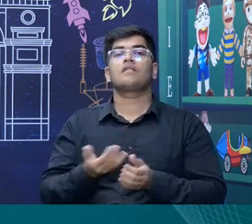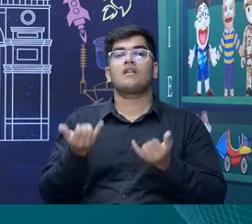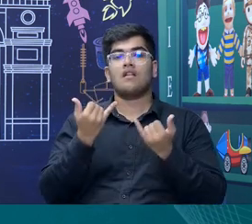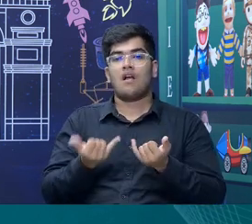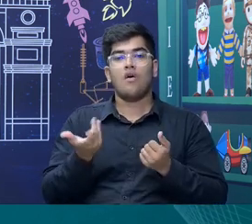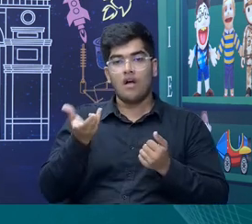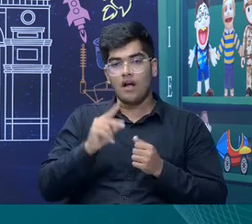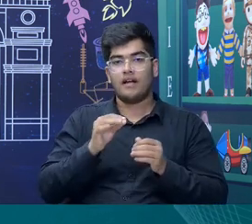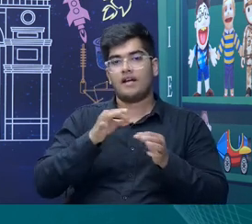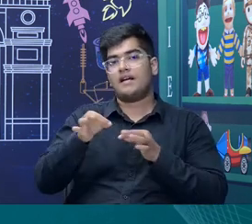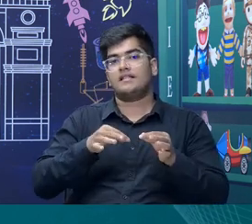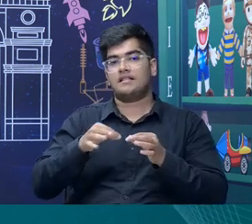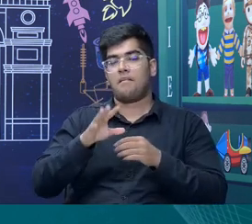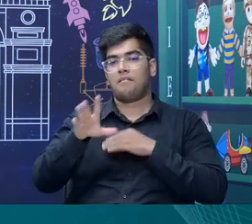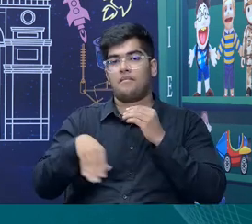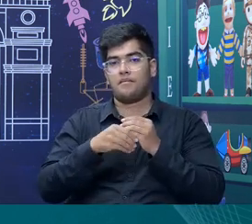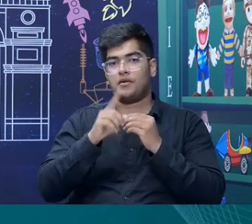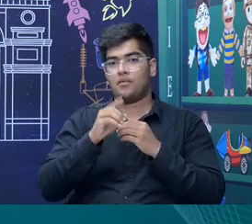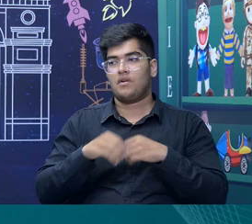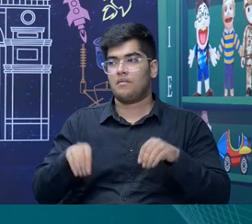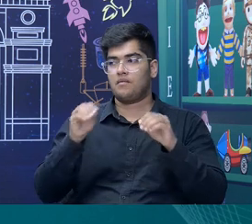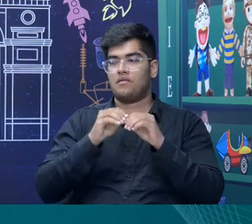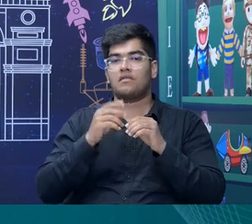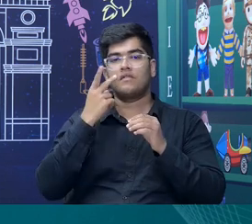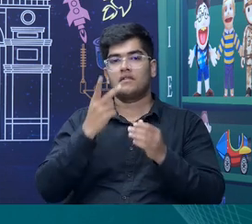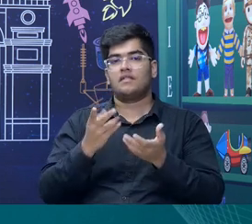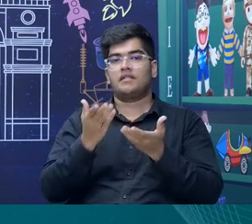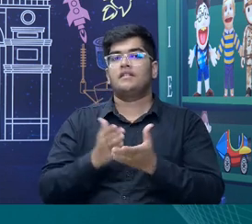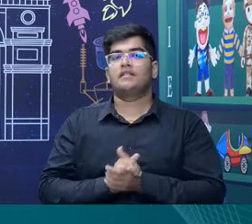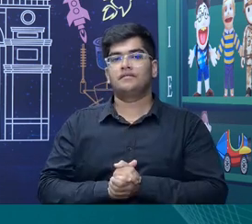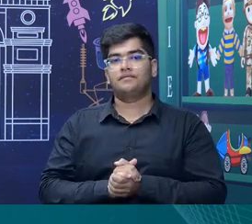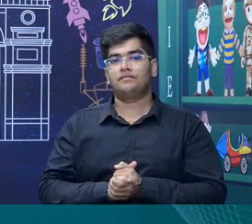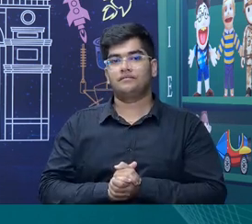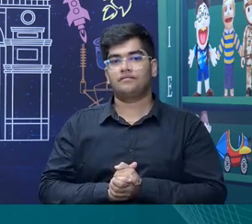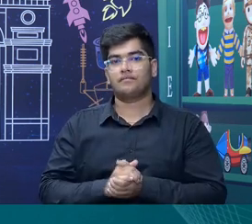example or we can just take one activity see this